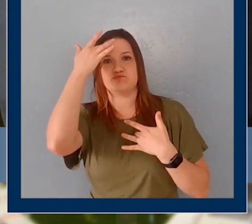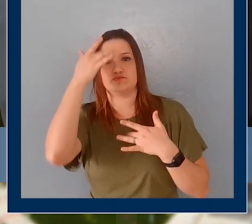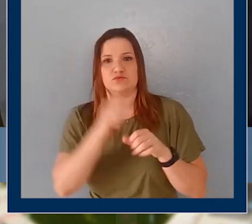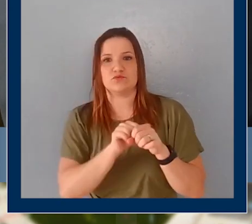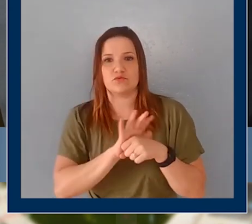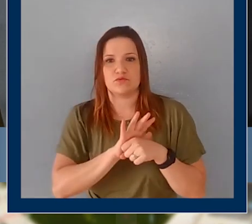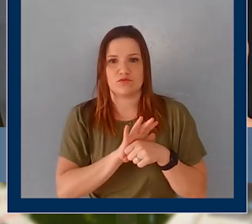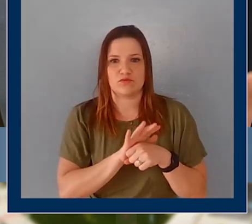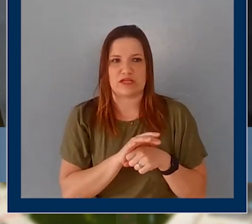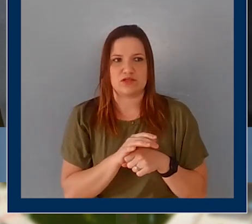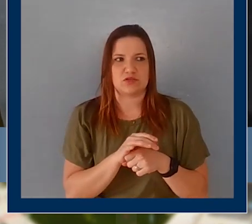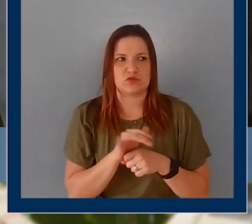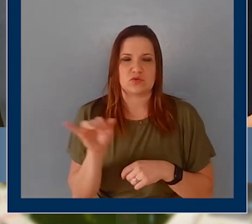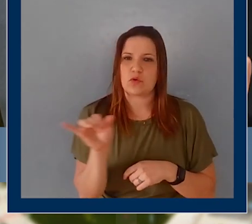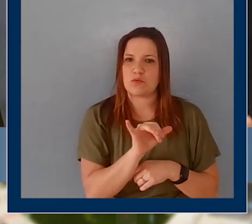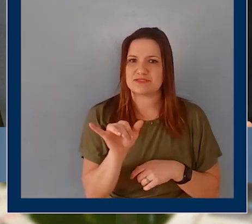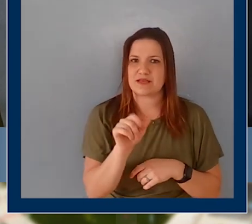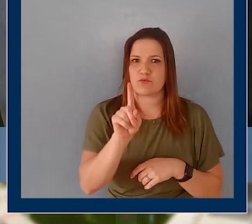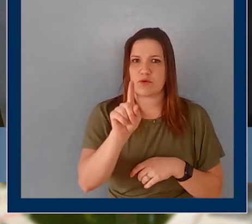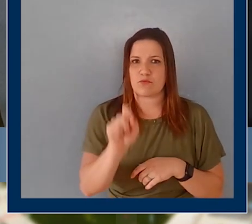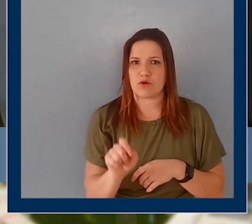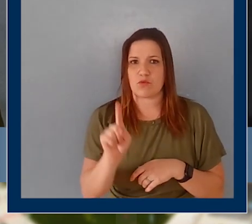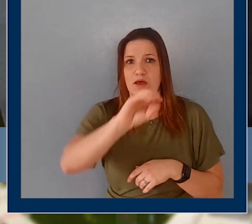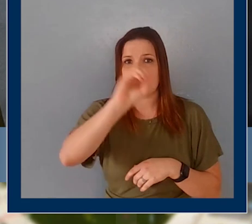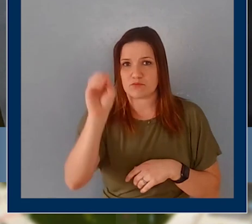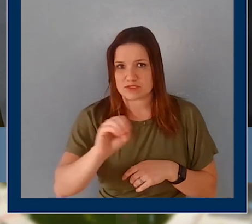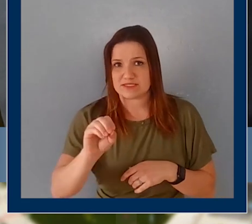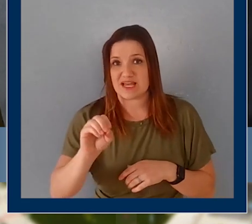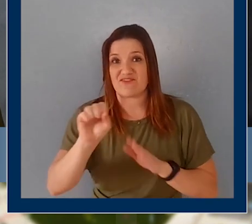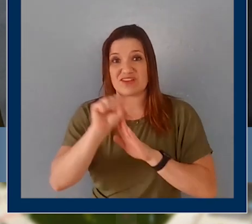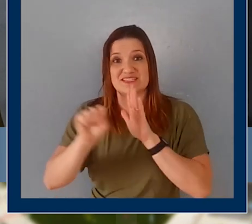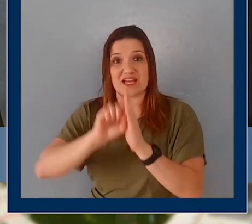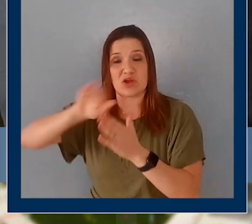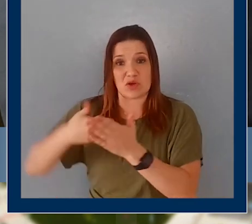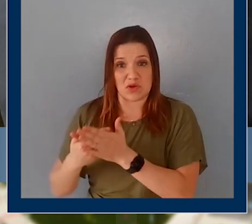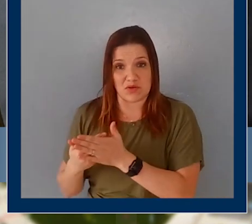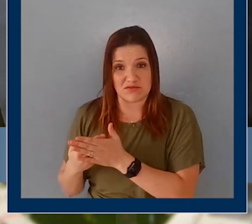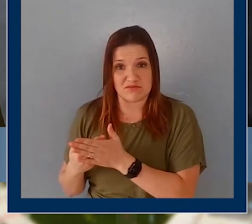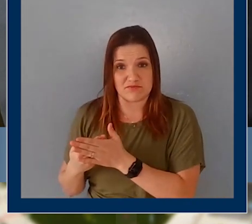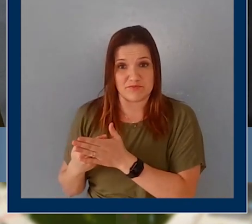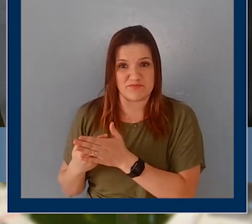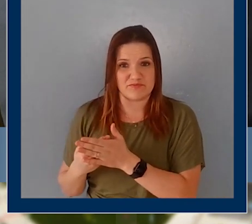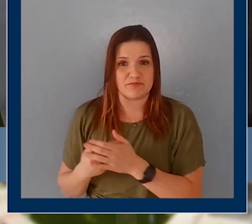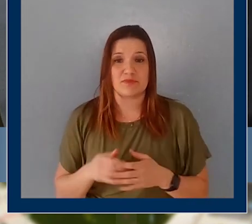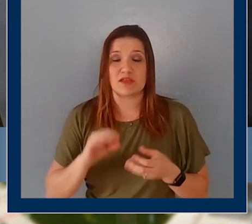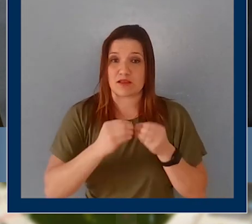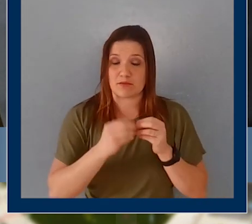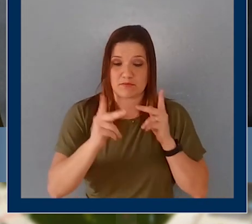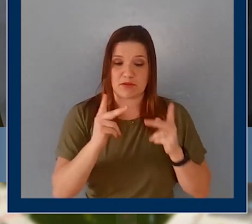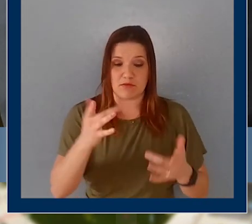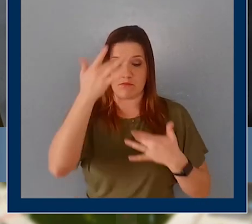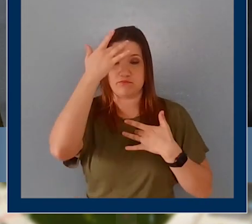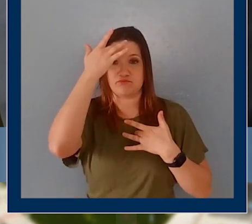so far removed from that. We are just focusing everything right now on getting people better. And in terms